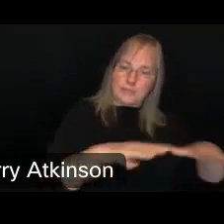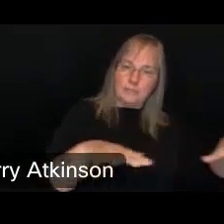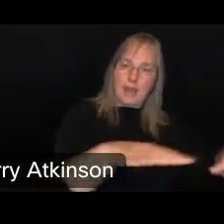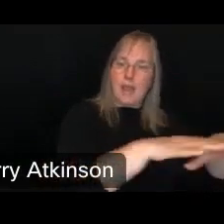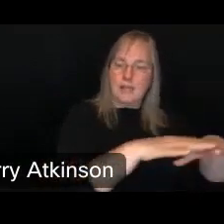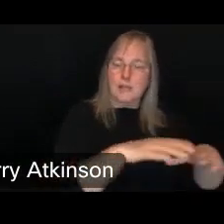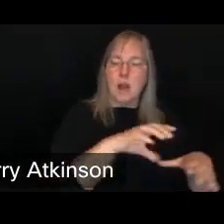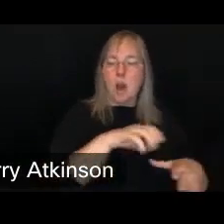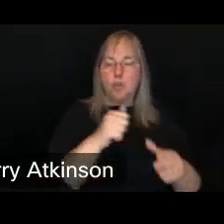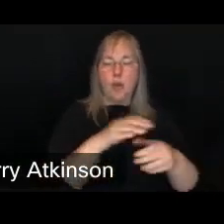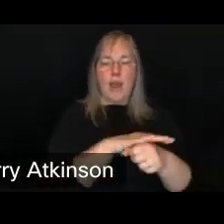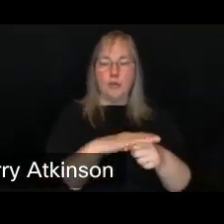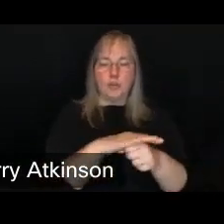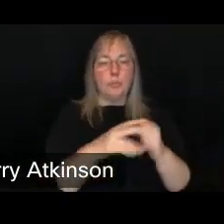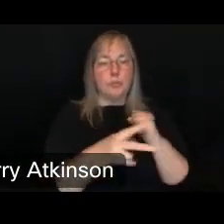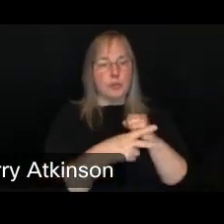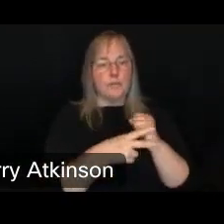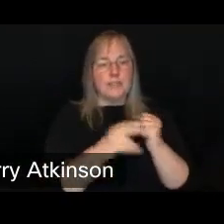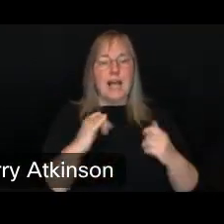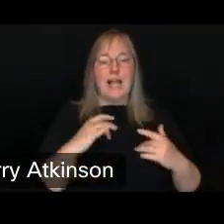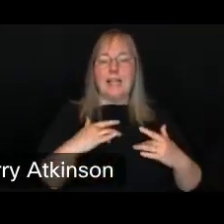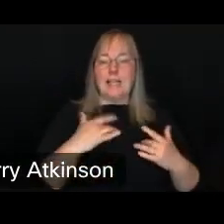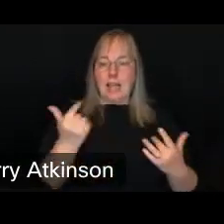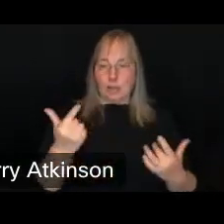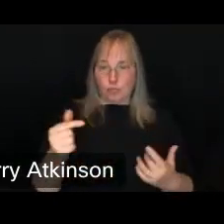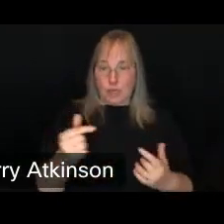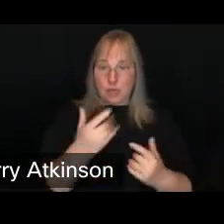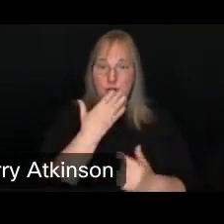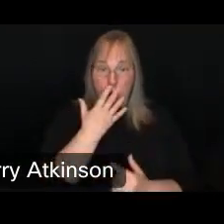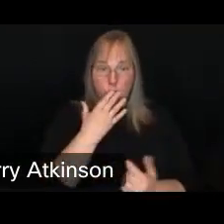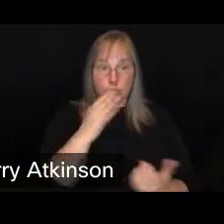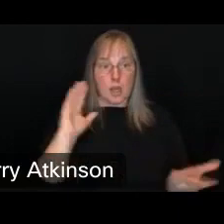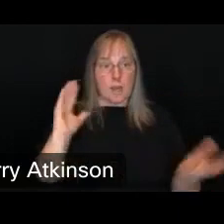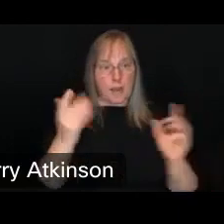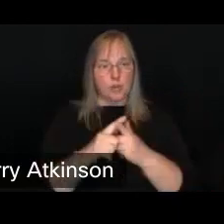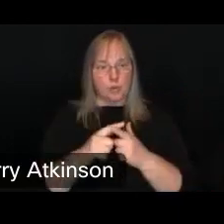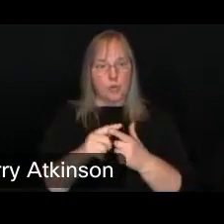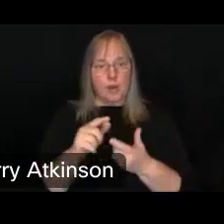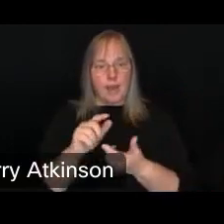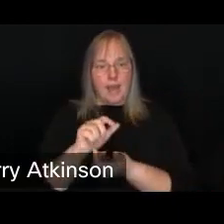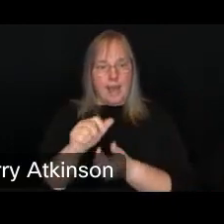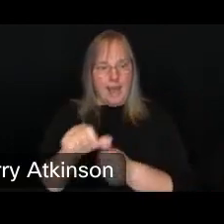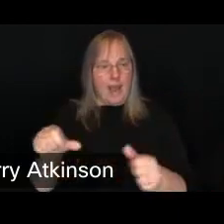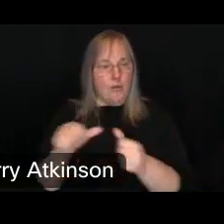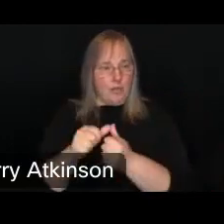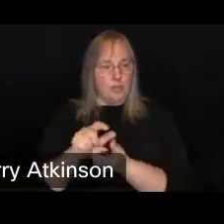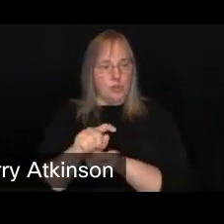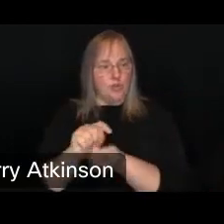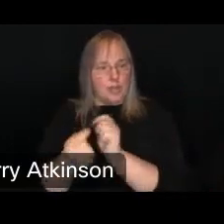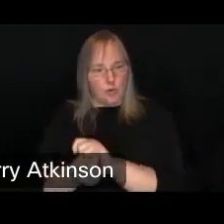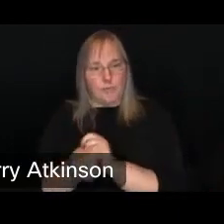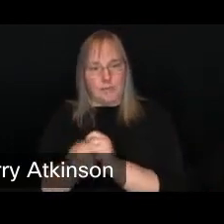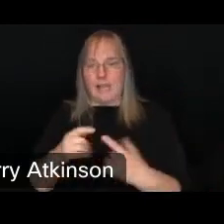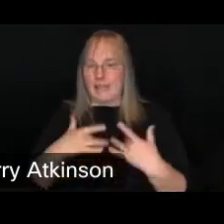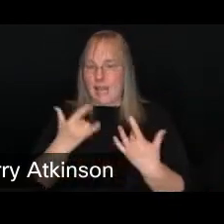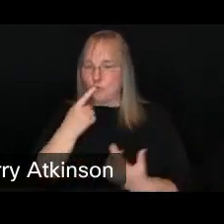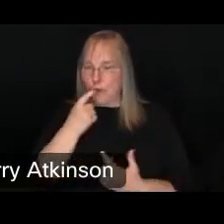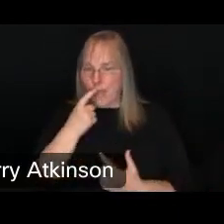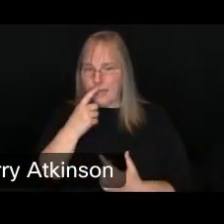is this sort of light green color versus the areas transformed. This is this light red, and everything else is in between.